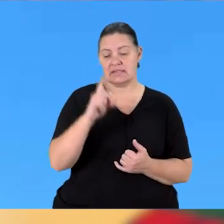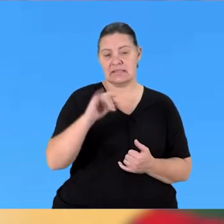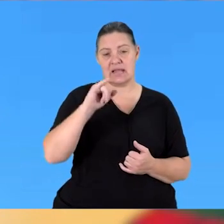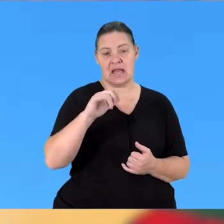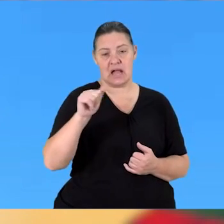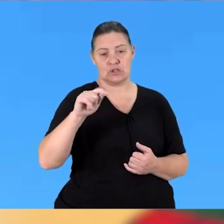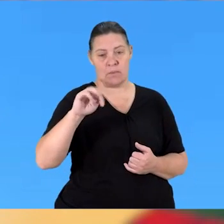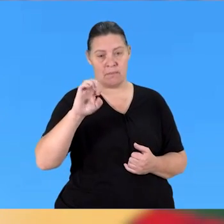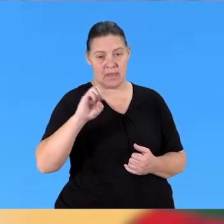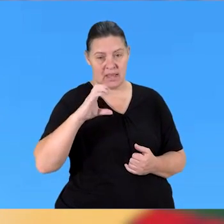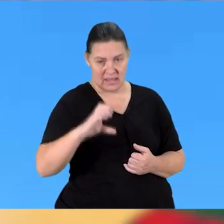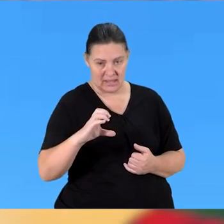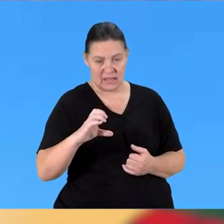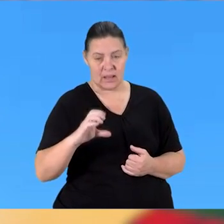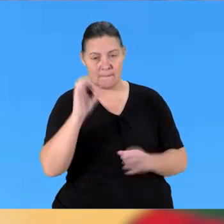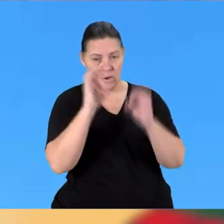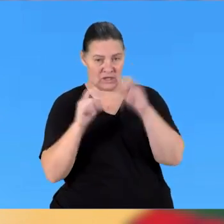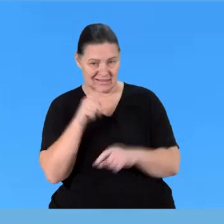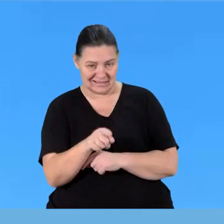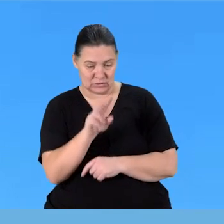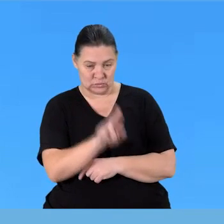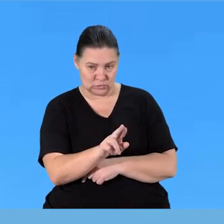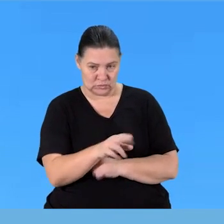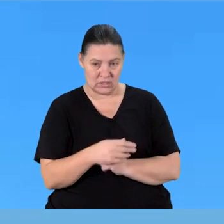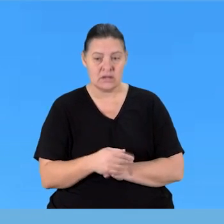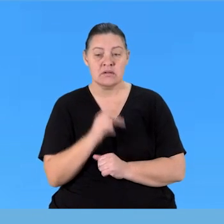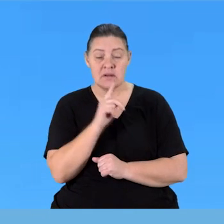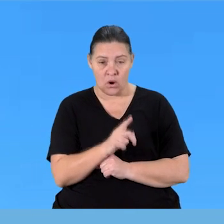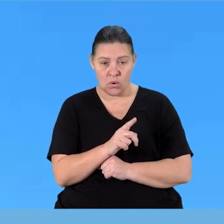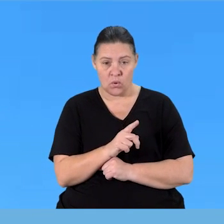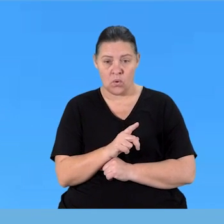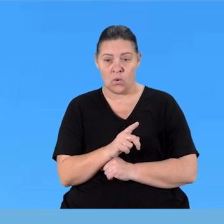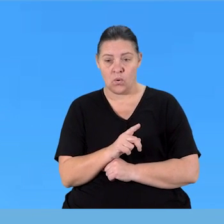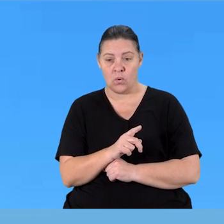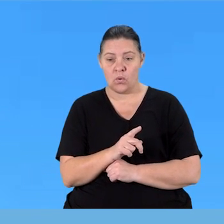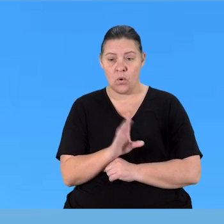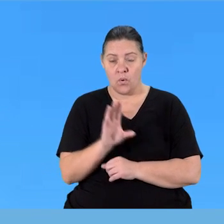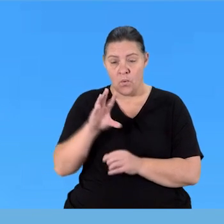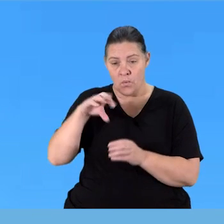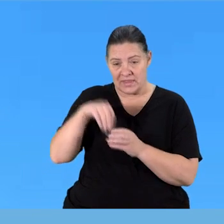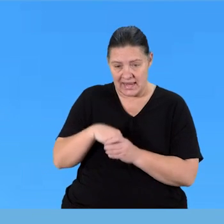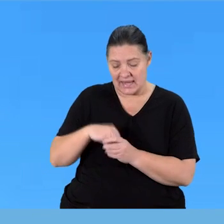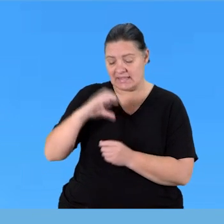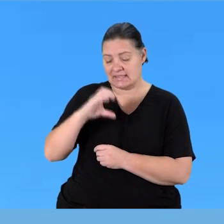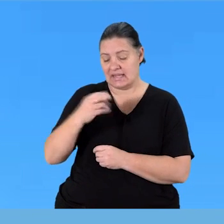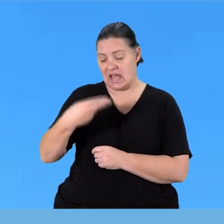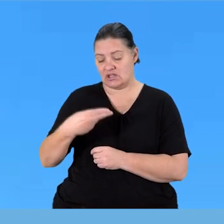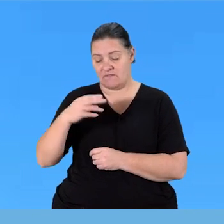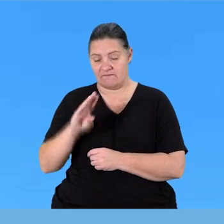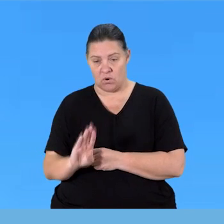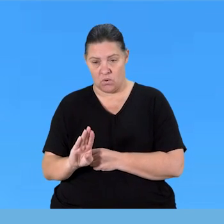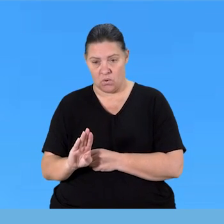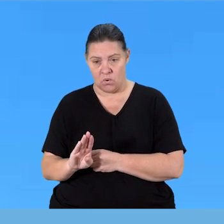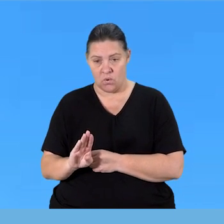is a diatomic molecule. Now, these bonds that are bonded, that are within this